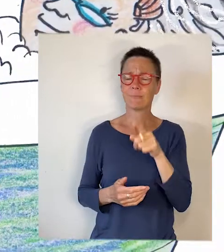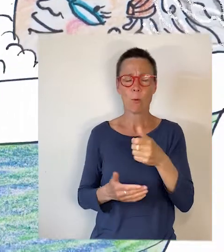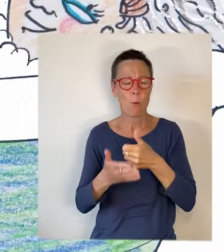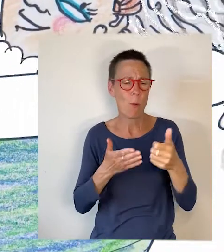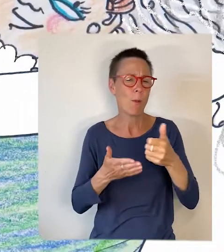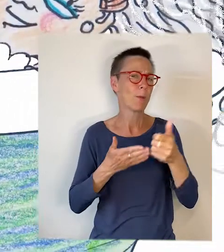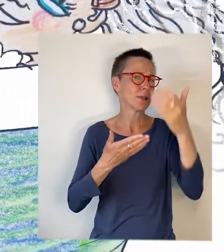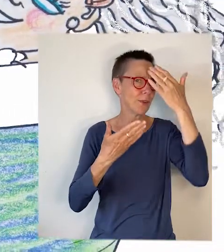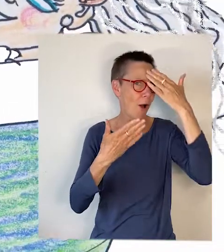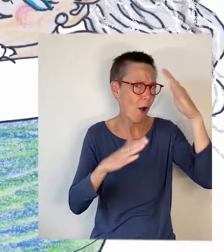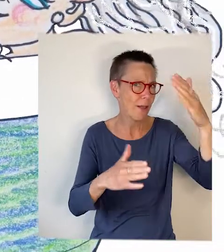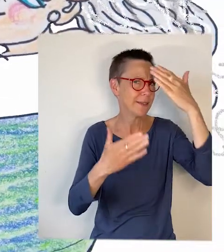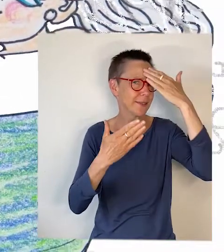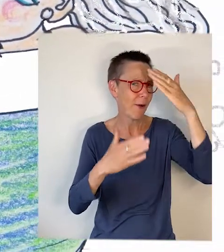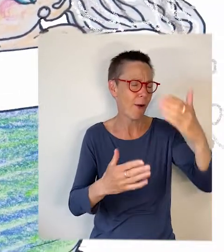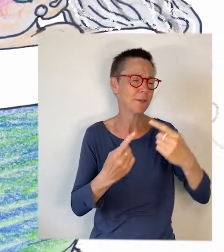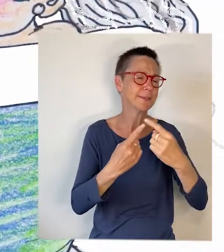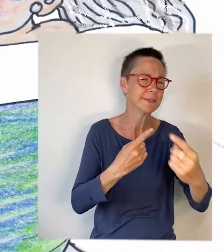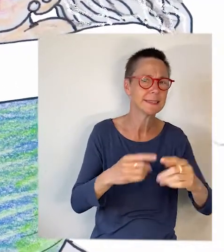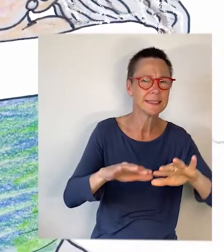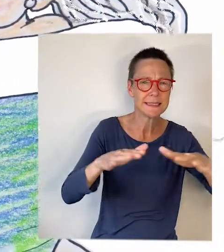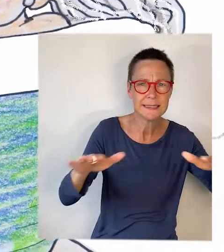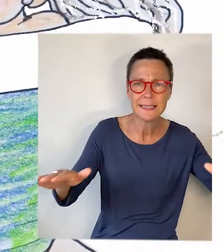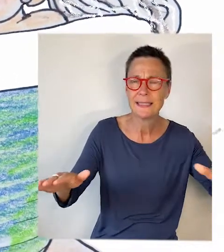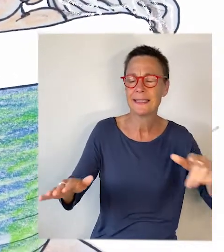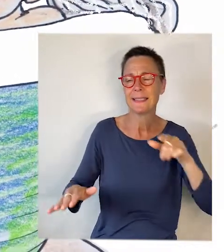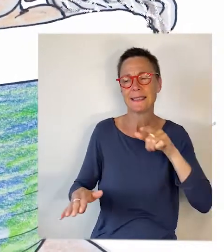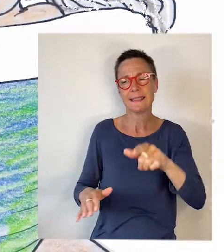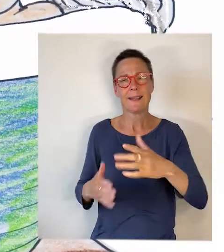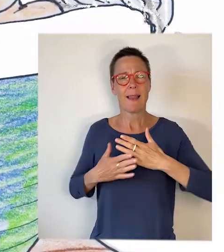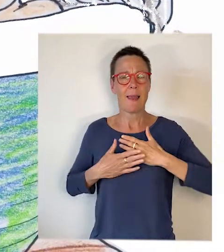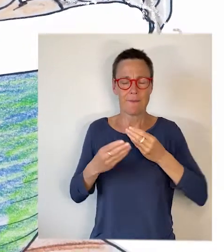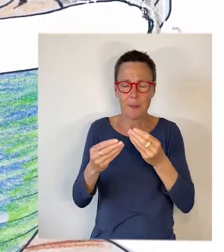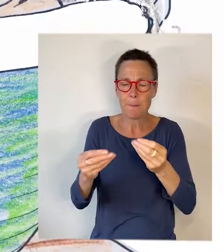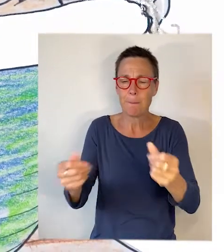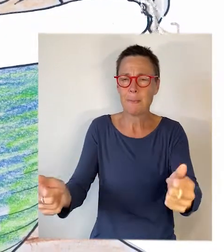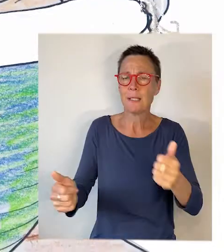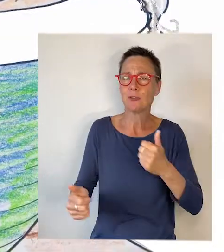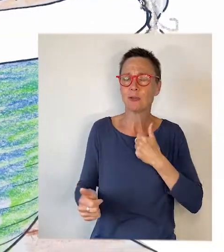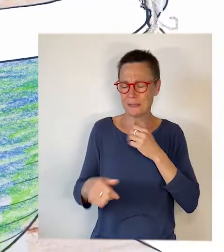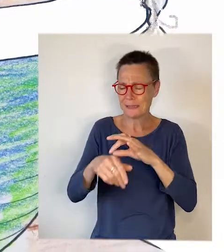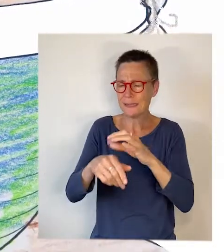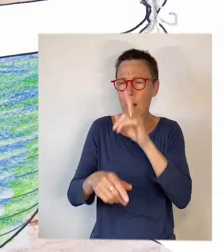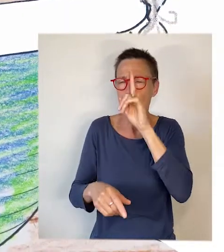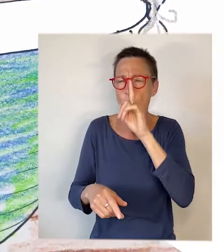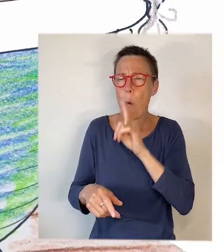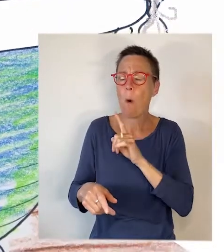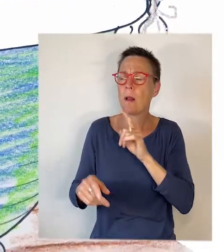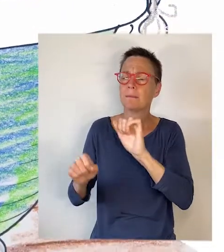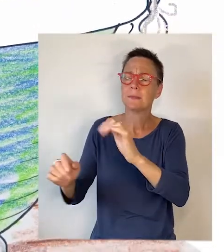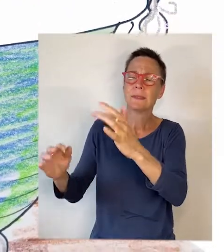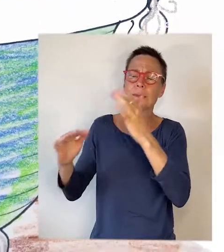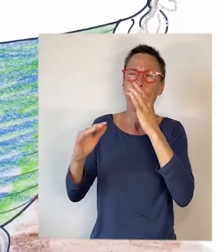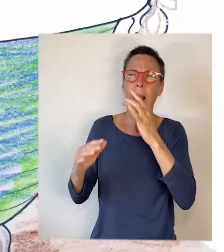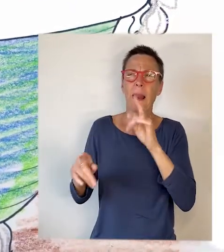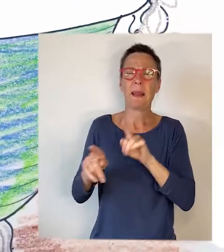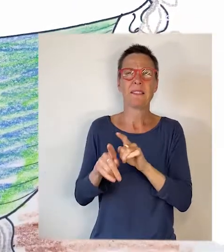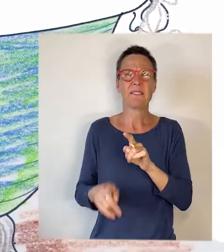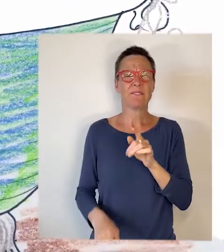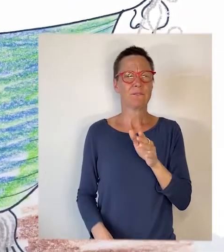sea view hotels, a beachcomber was she. Her skin was pure oil, her aroma fishy.